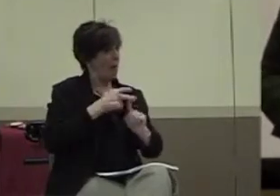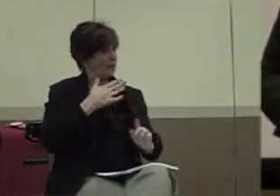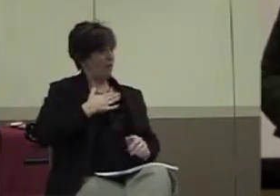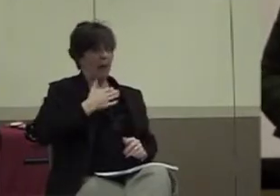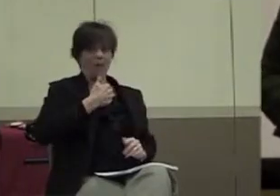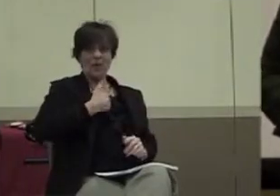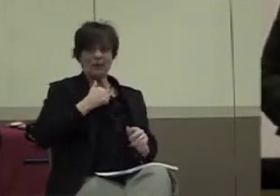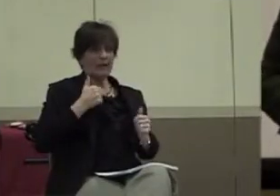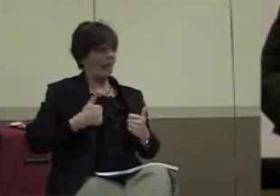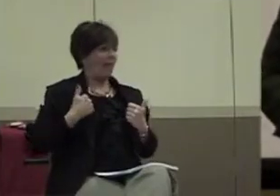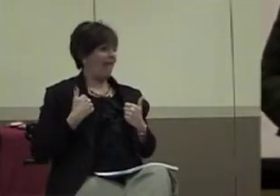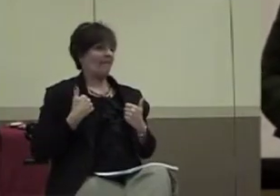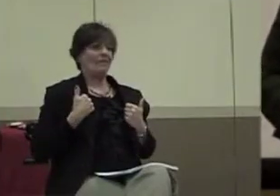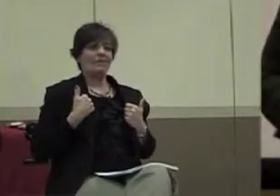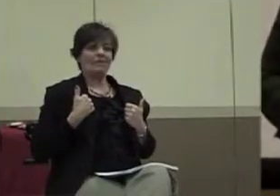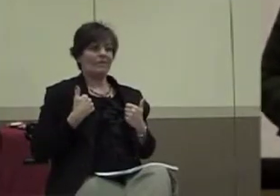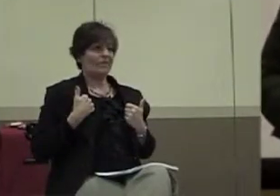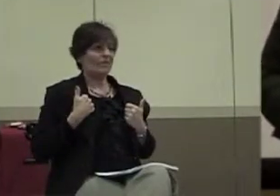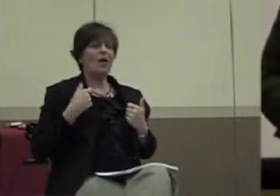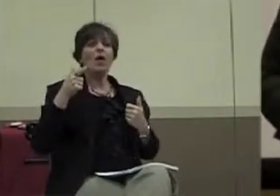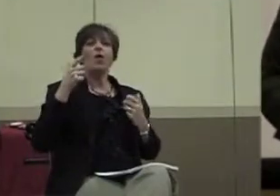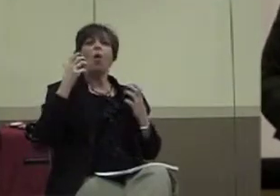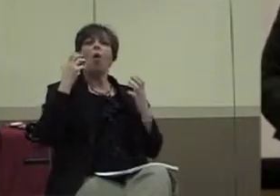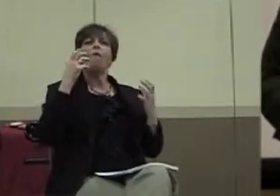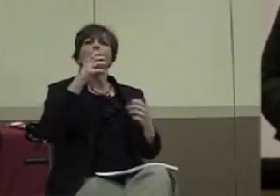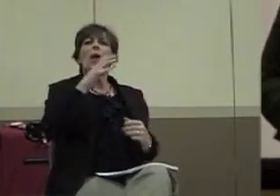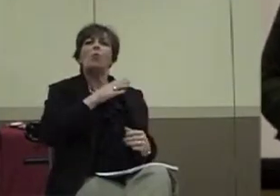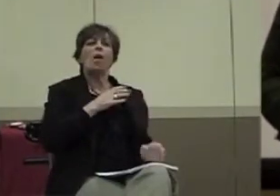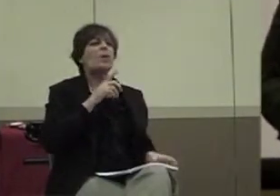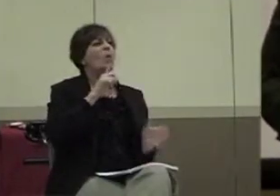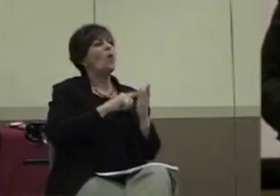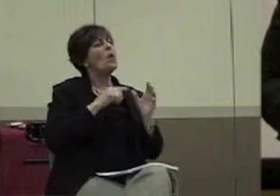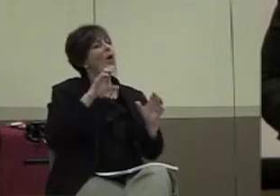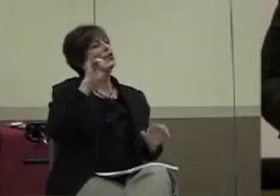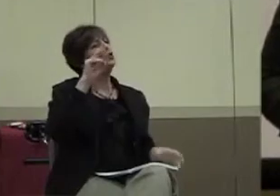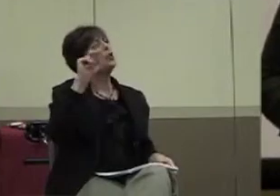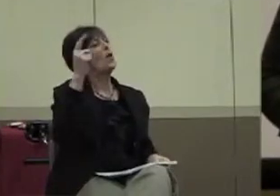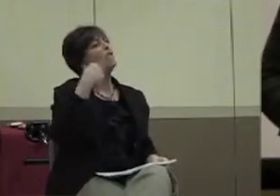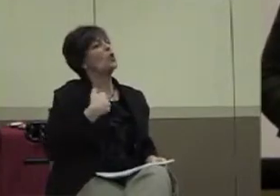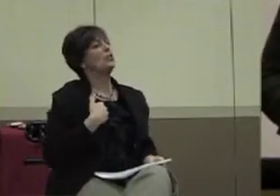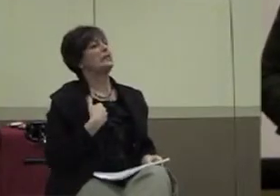personal life. Because as an overweight woman, what do I do every January 1st?